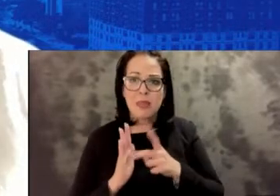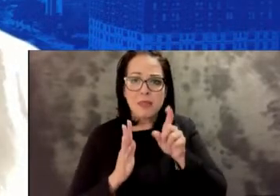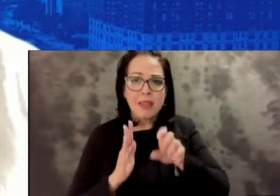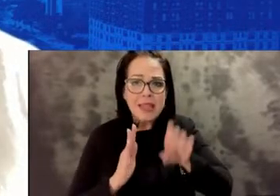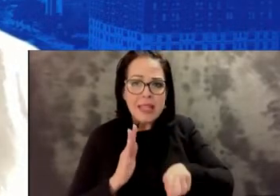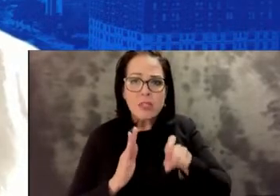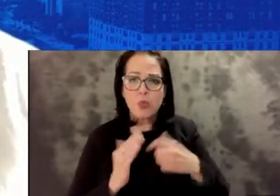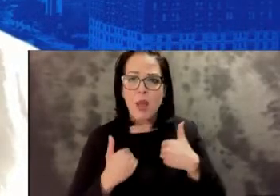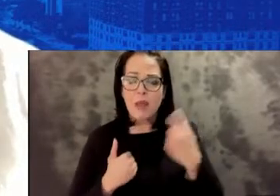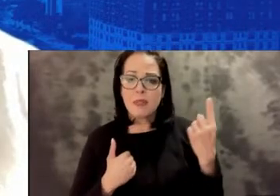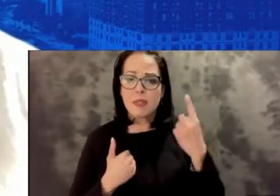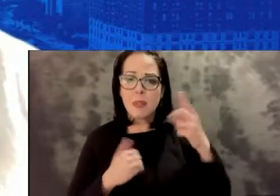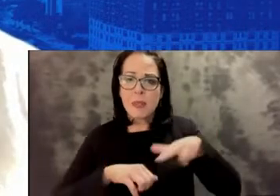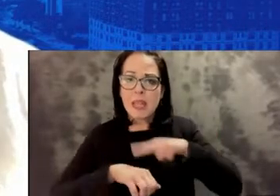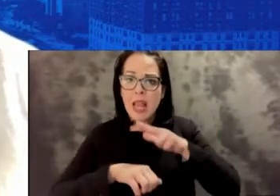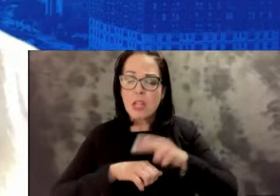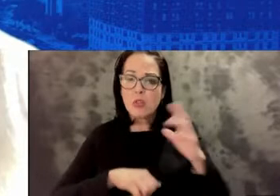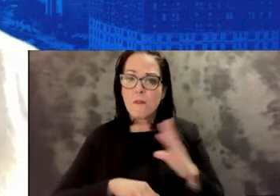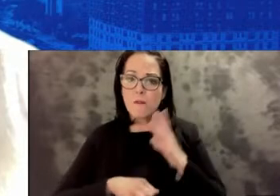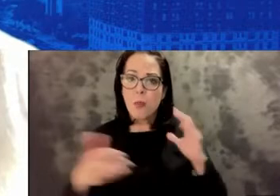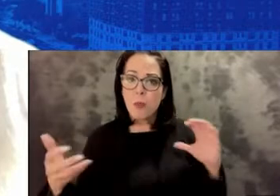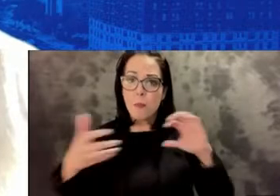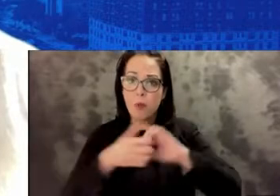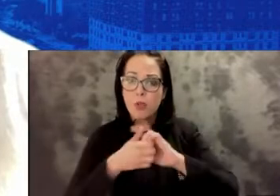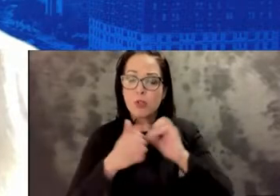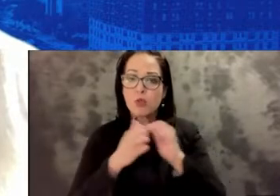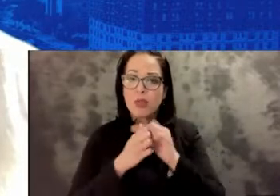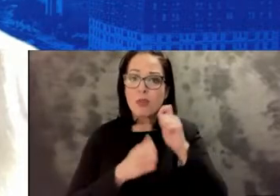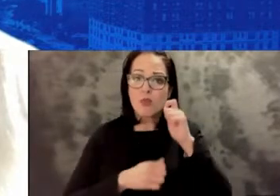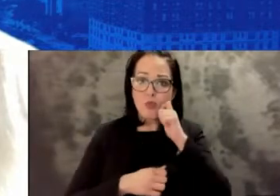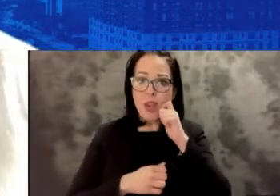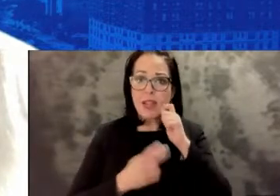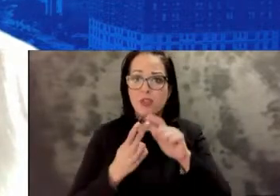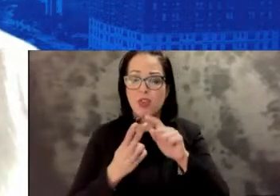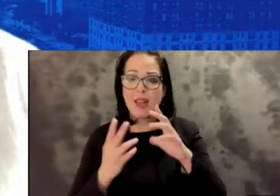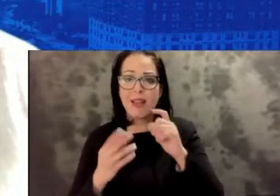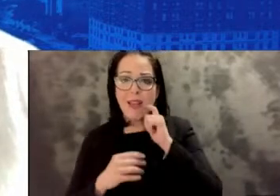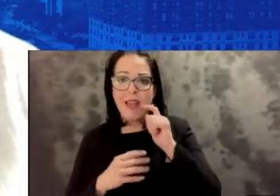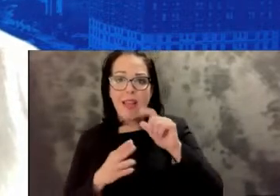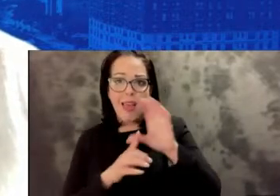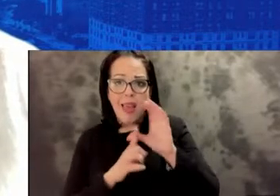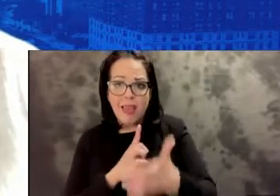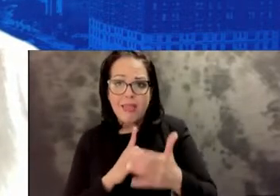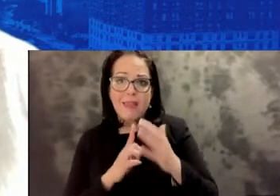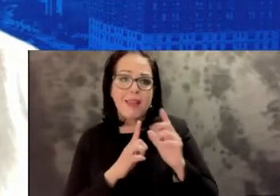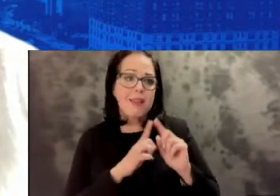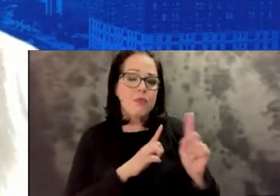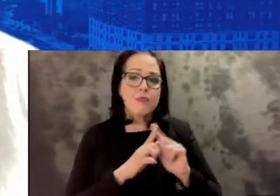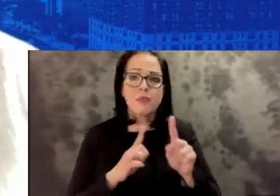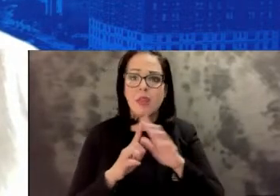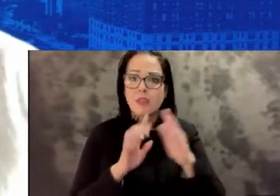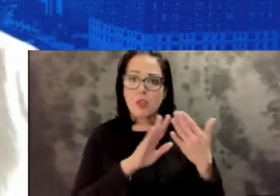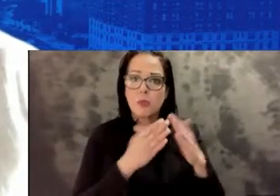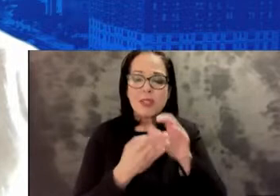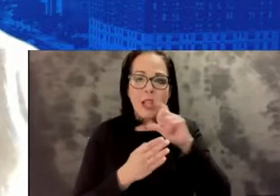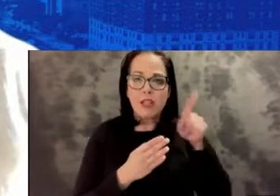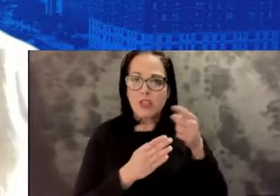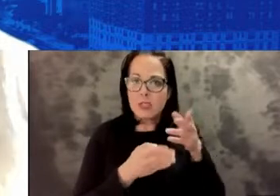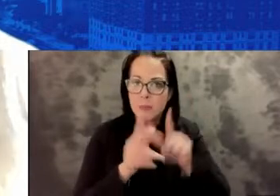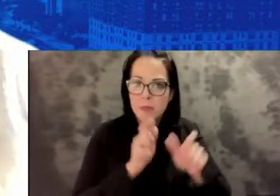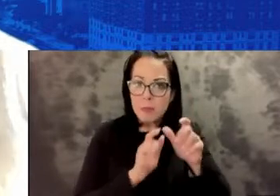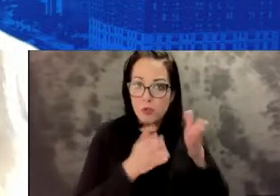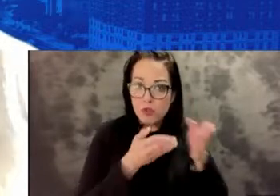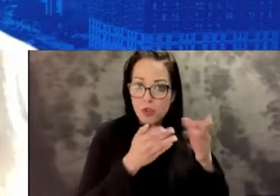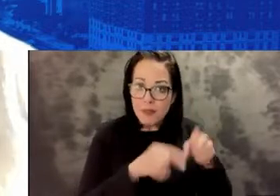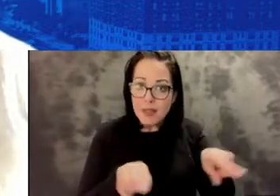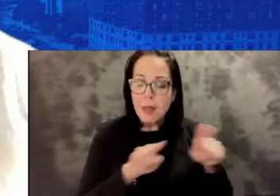be a national formal partnership with racial and ethnic minority communities, not just the people serving them, but the actual